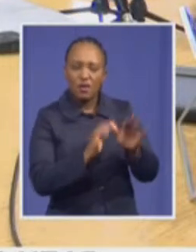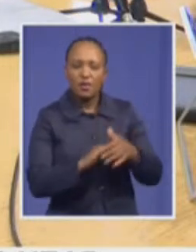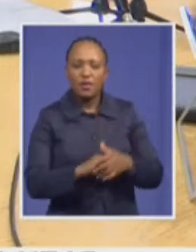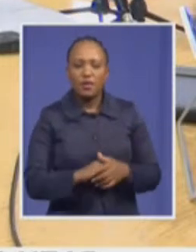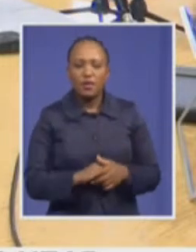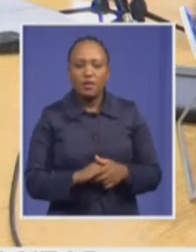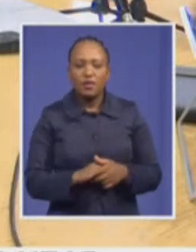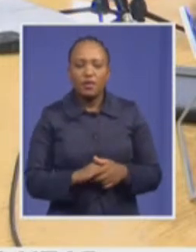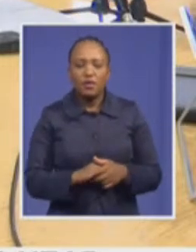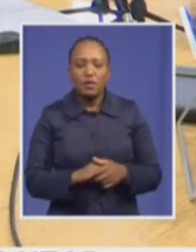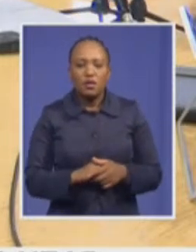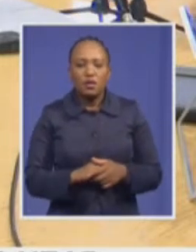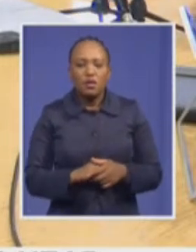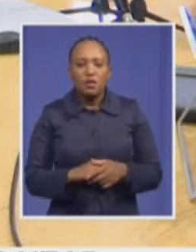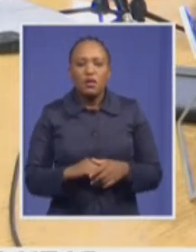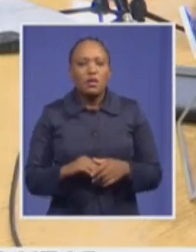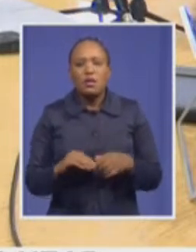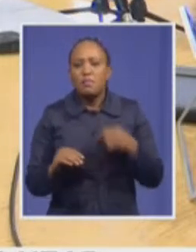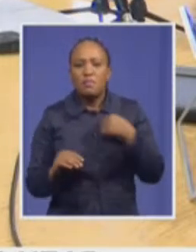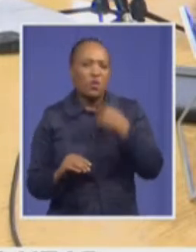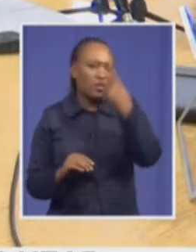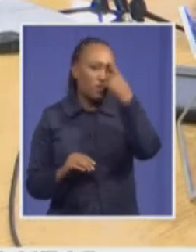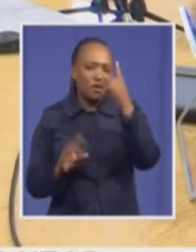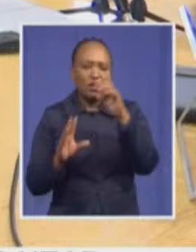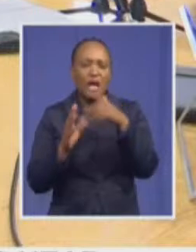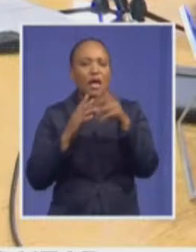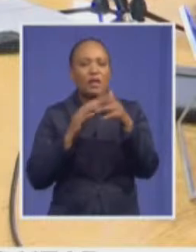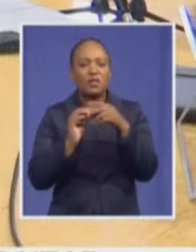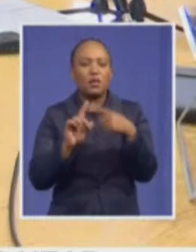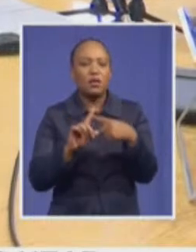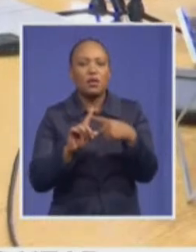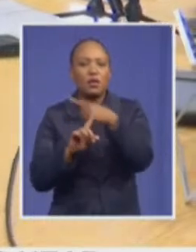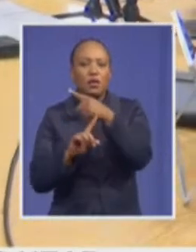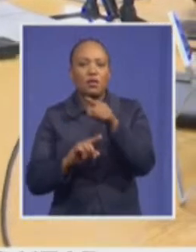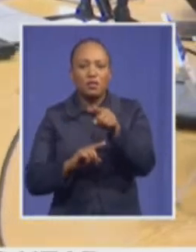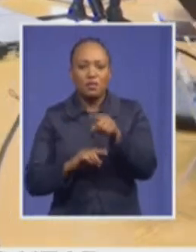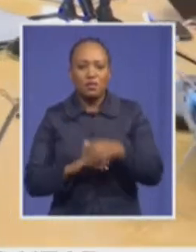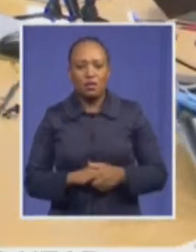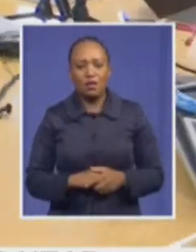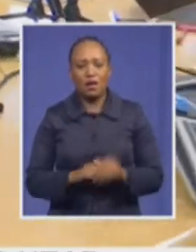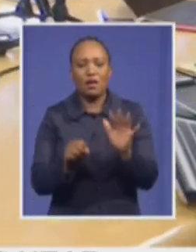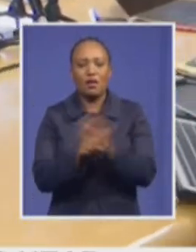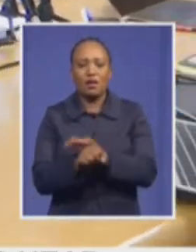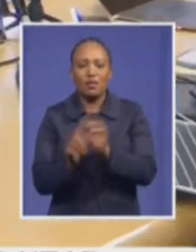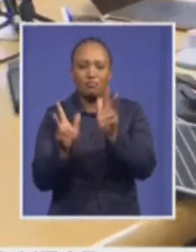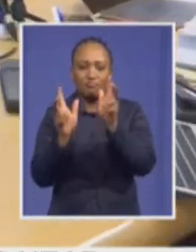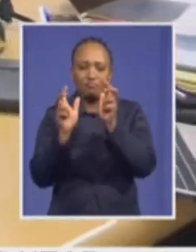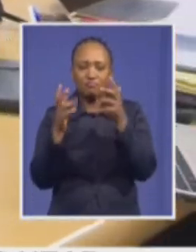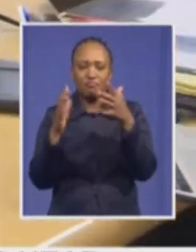I understand the full picture, right? Now there's a breach of the court order. Now